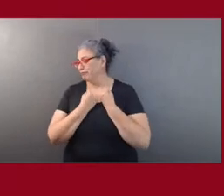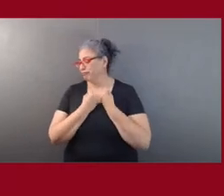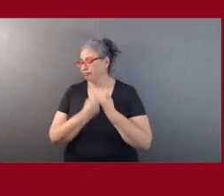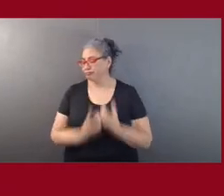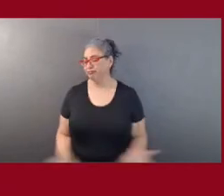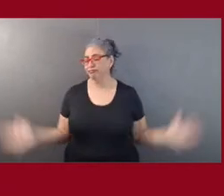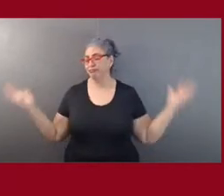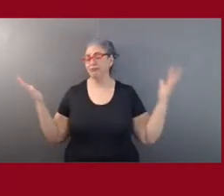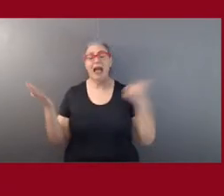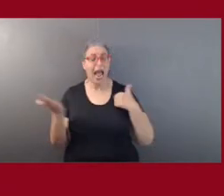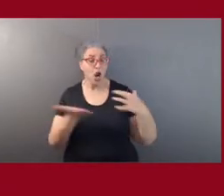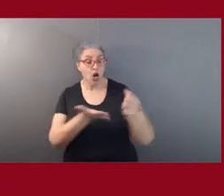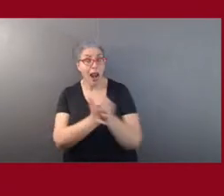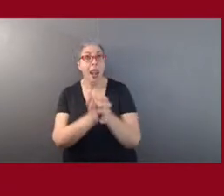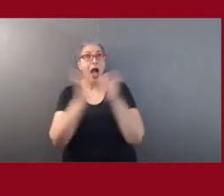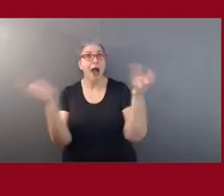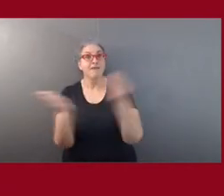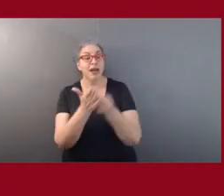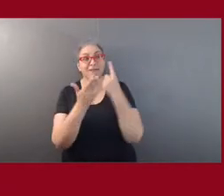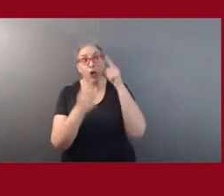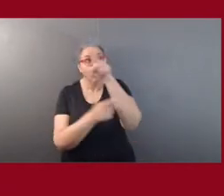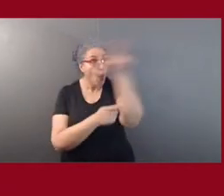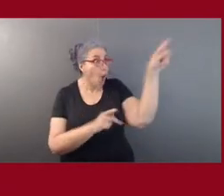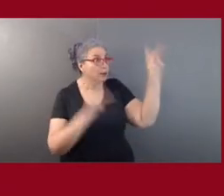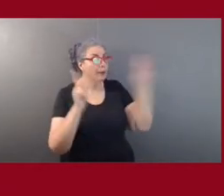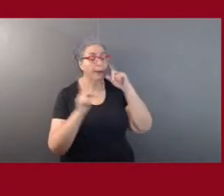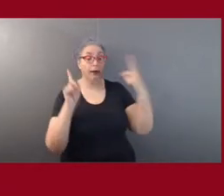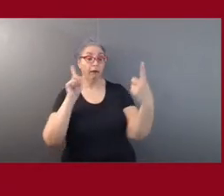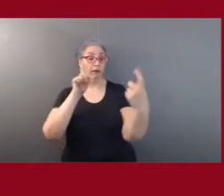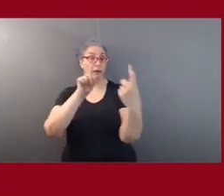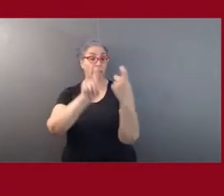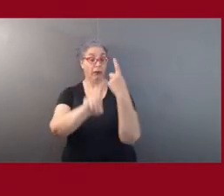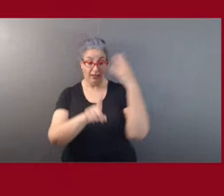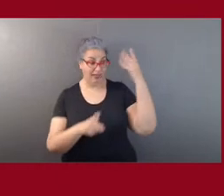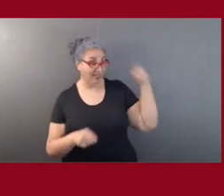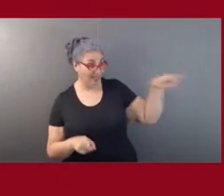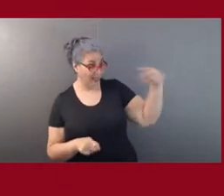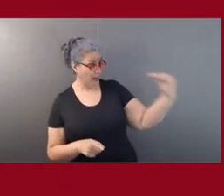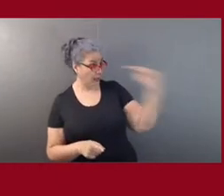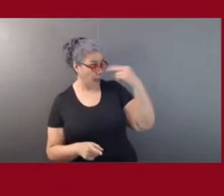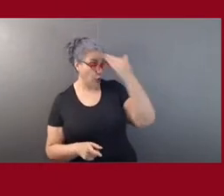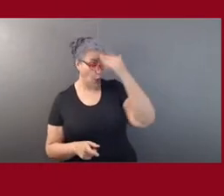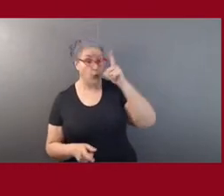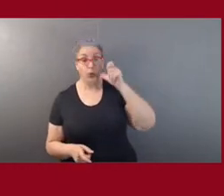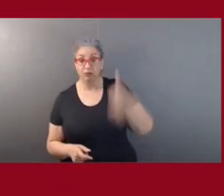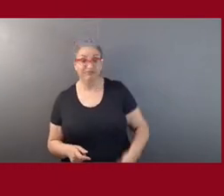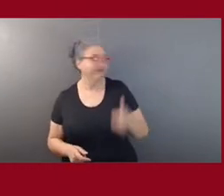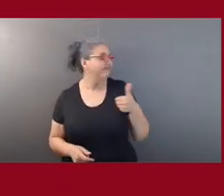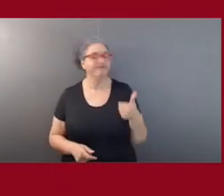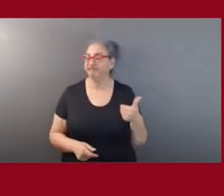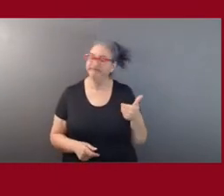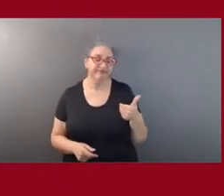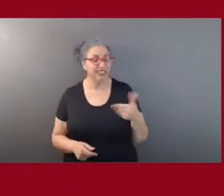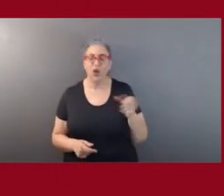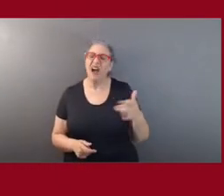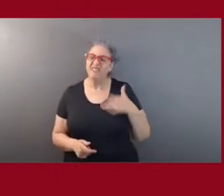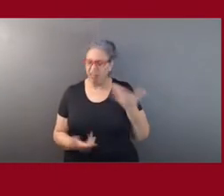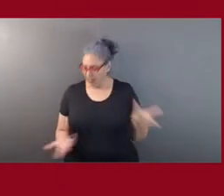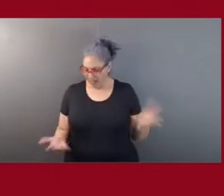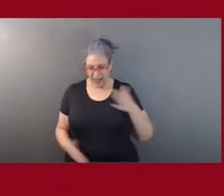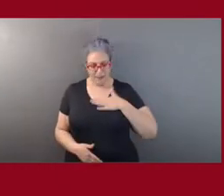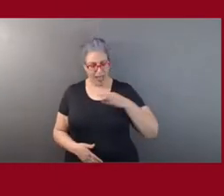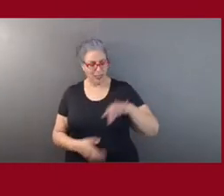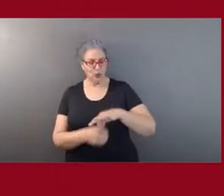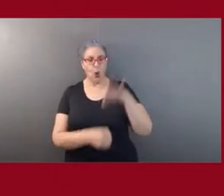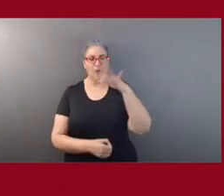some folks a lot of money, and they probably wouldn't recognize me on the street if I had walked by them, and really just felt like I needed to feed my soul a little bit more, and